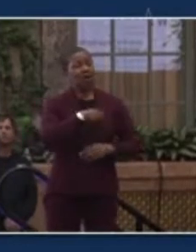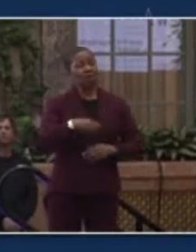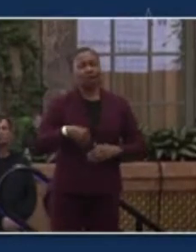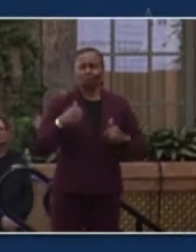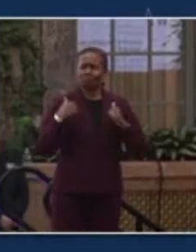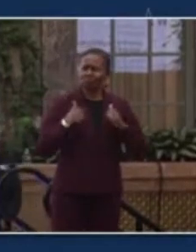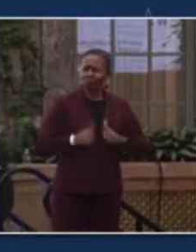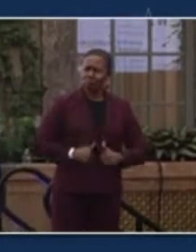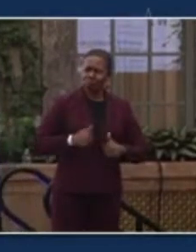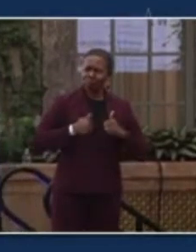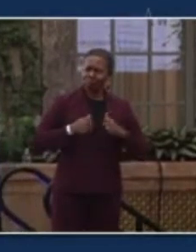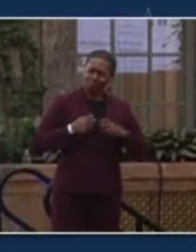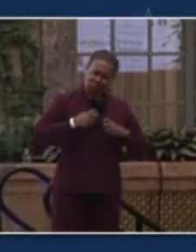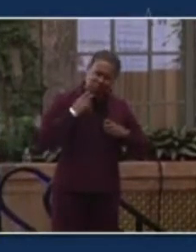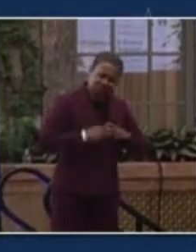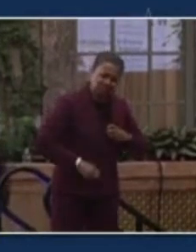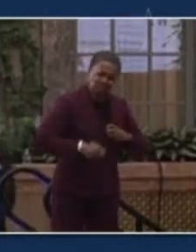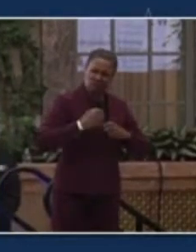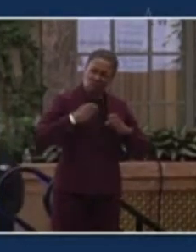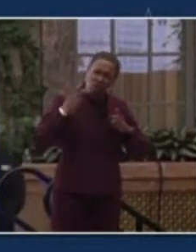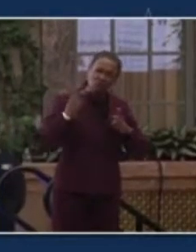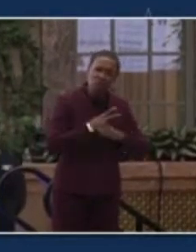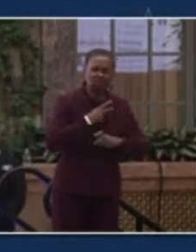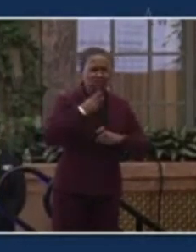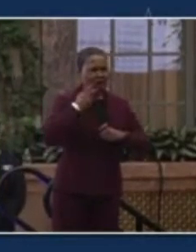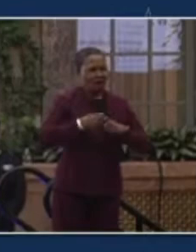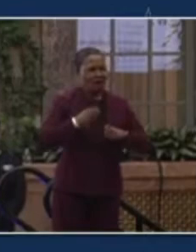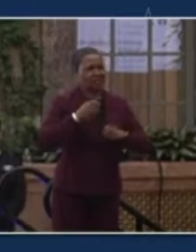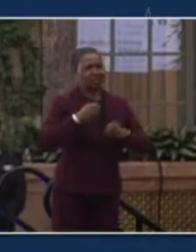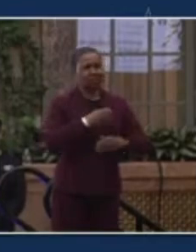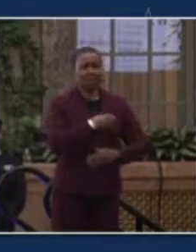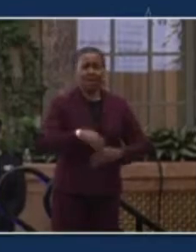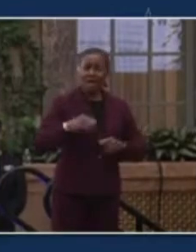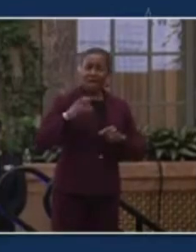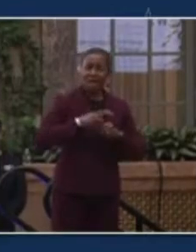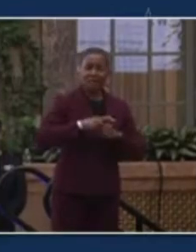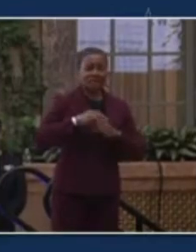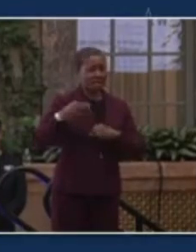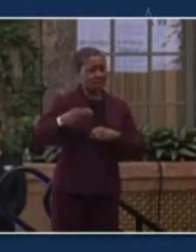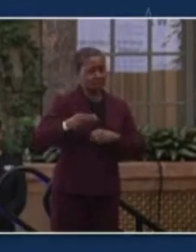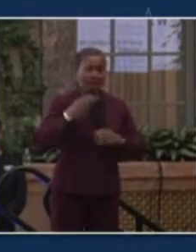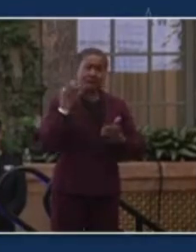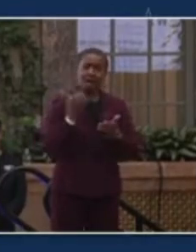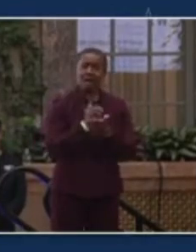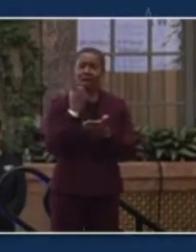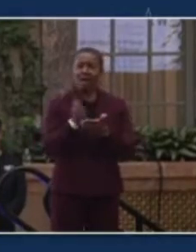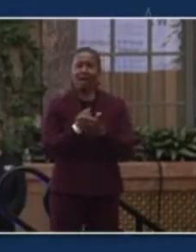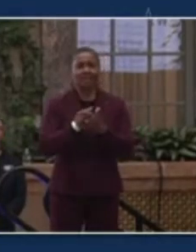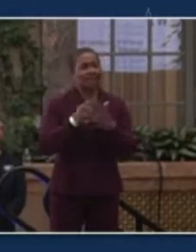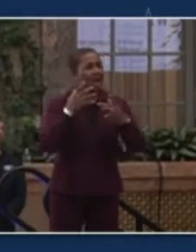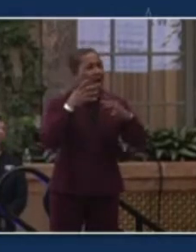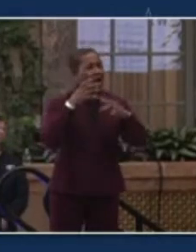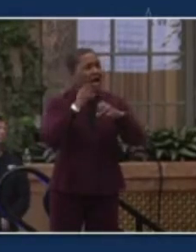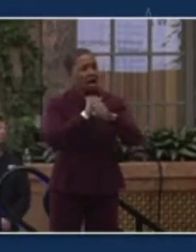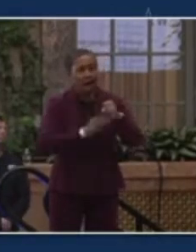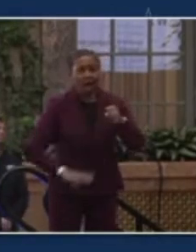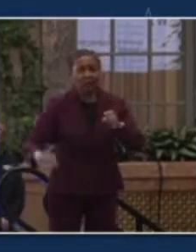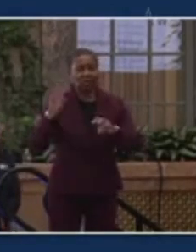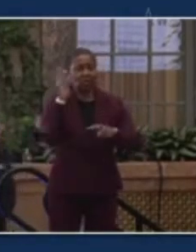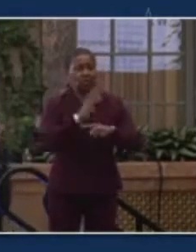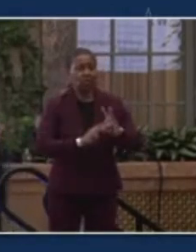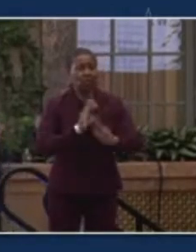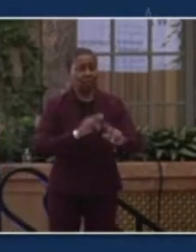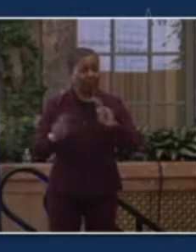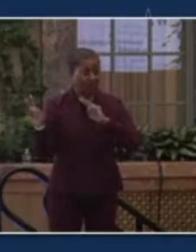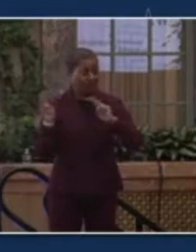the toughest, dirtiest election in American history and won an election that captured worldwide attention,